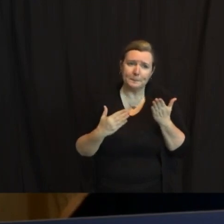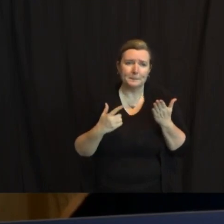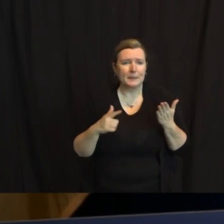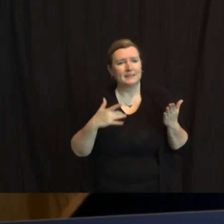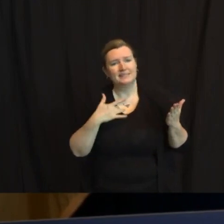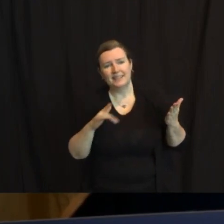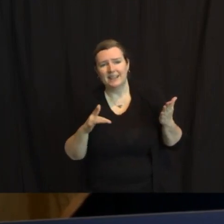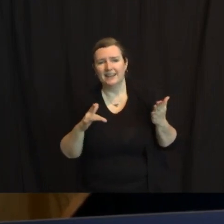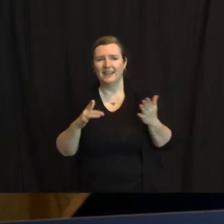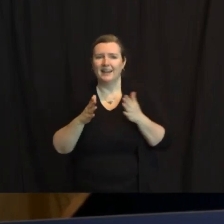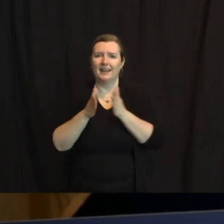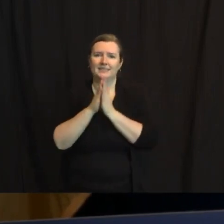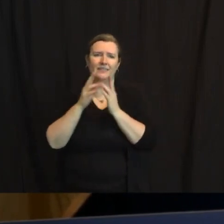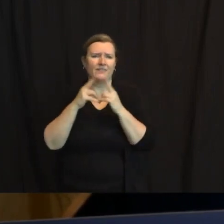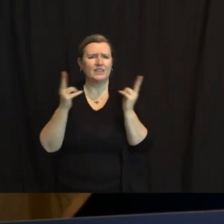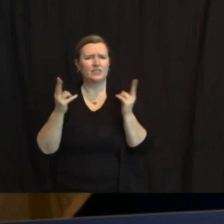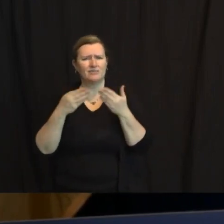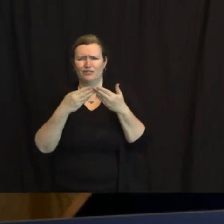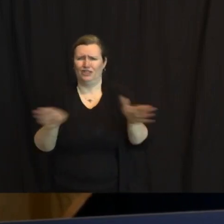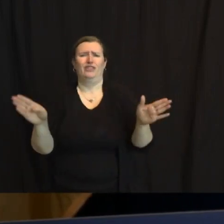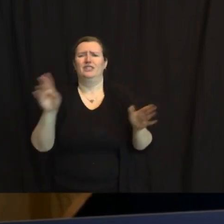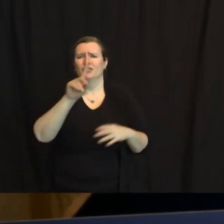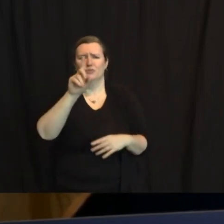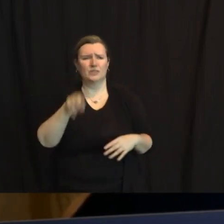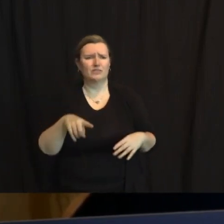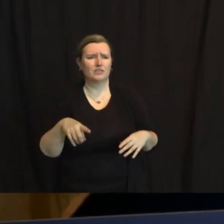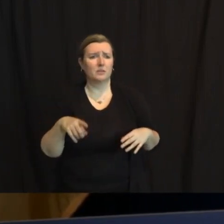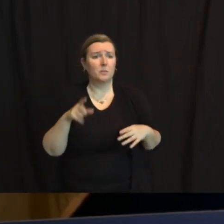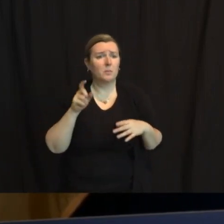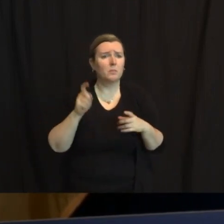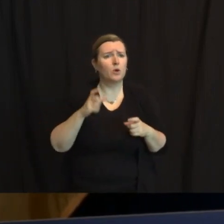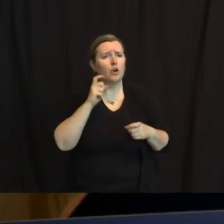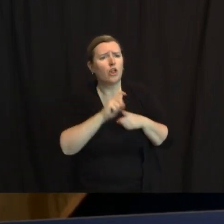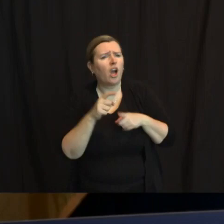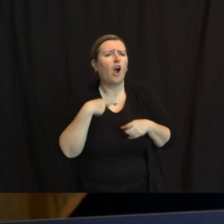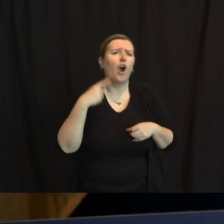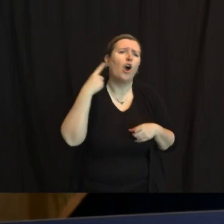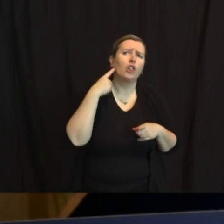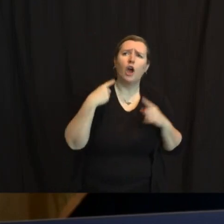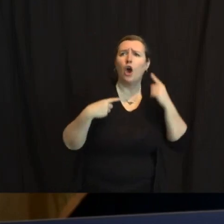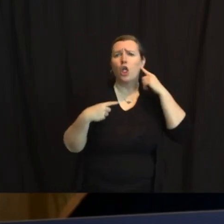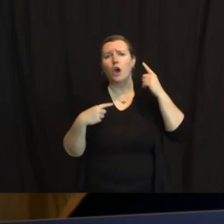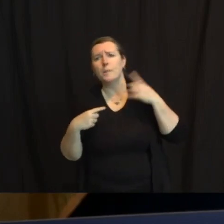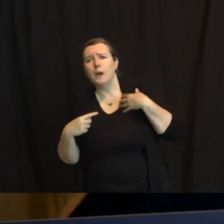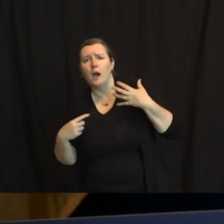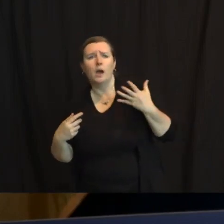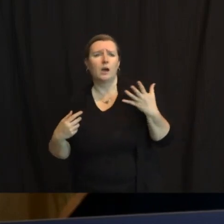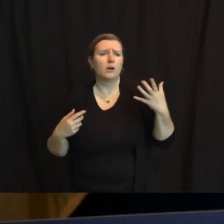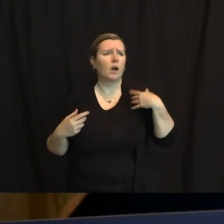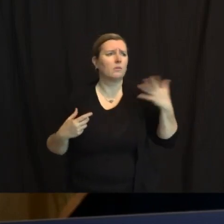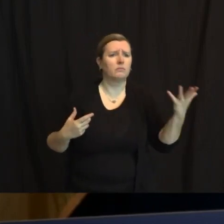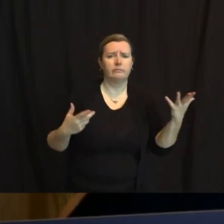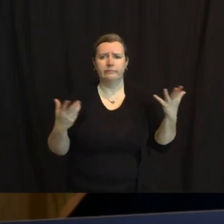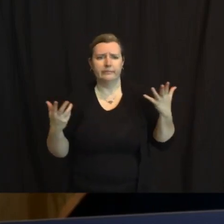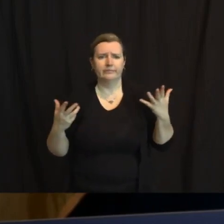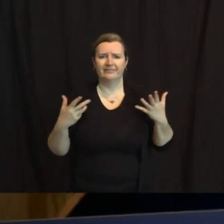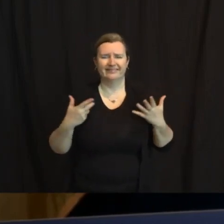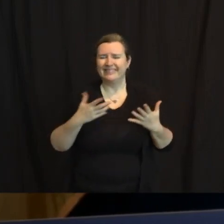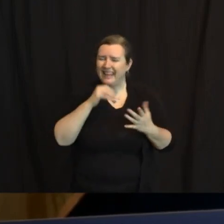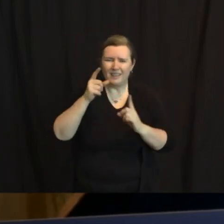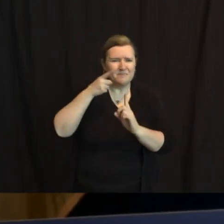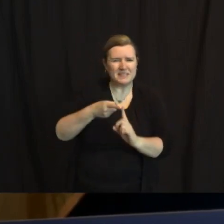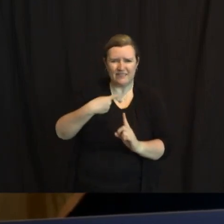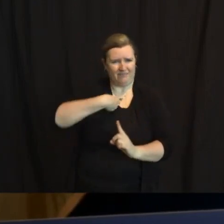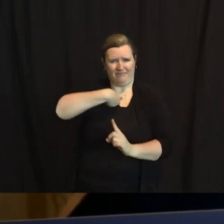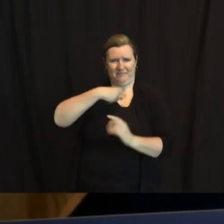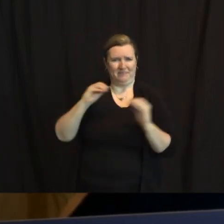not even about claims. I heard about this new program. I heard about this, or my friend got that. How do I get that? So by having the chatbot